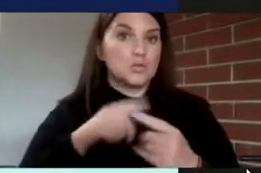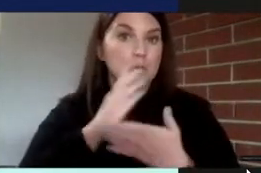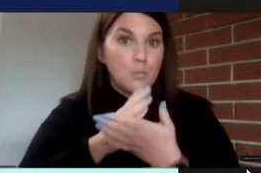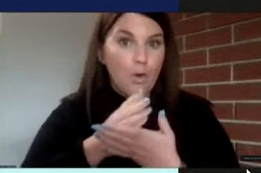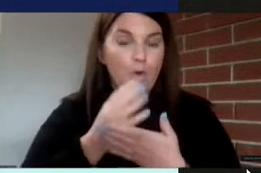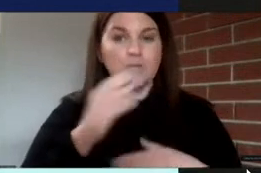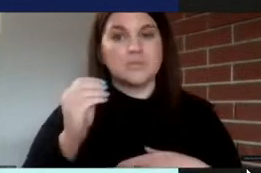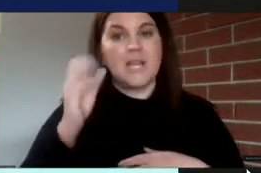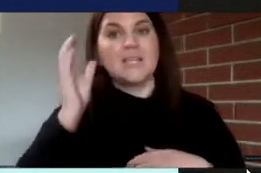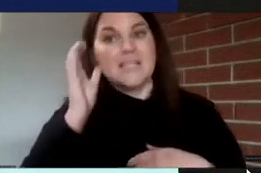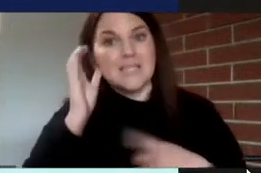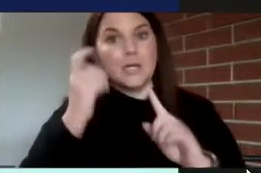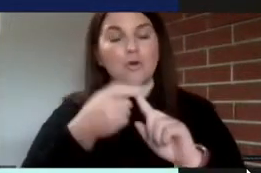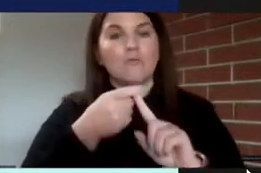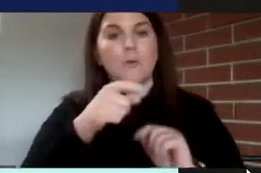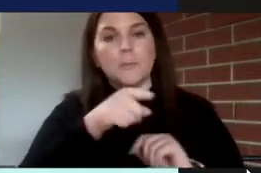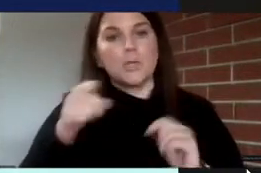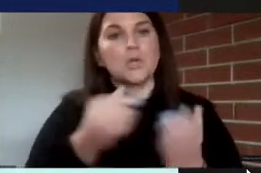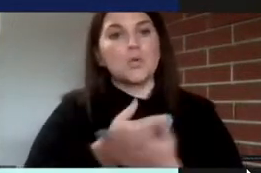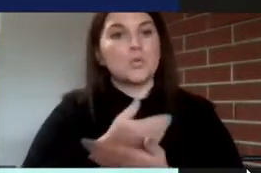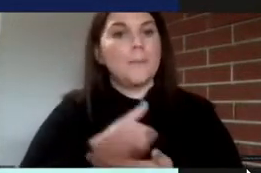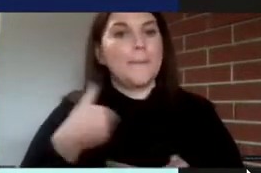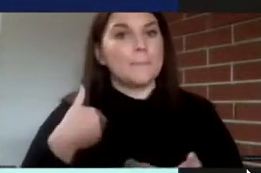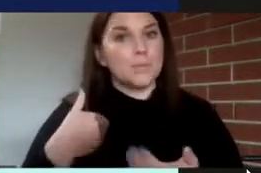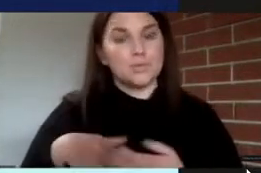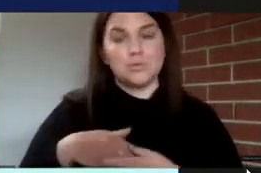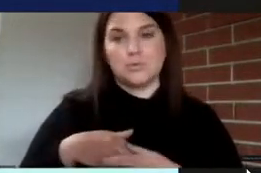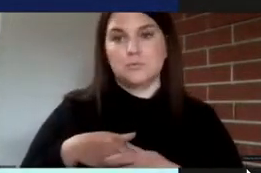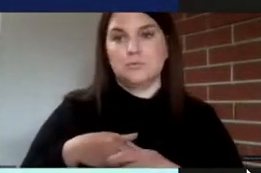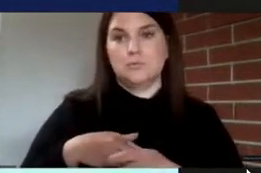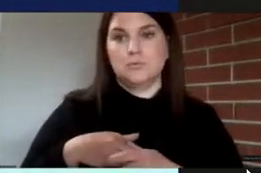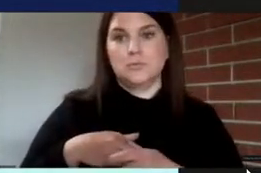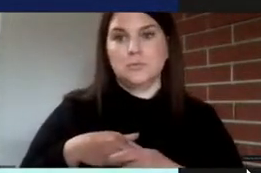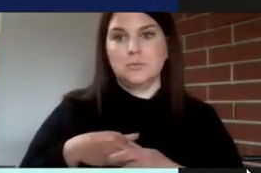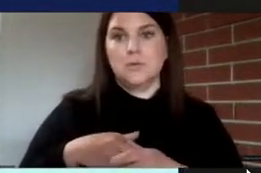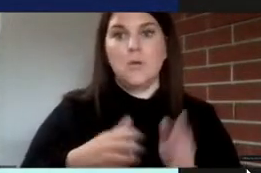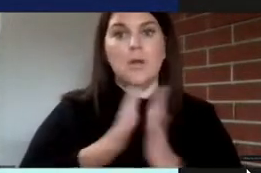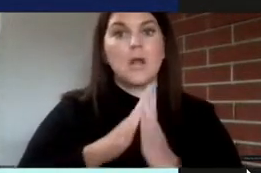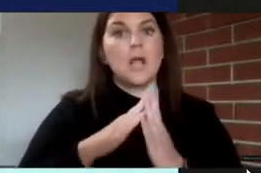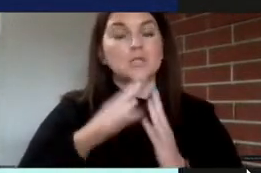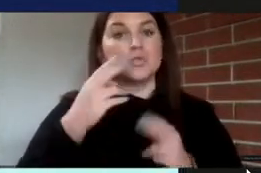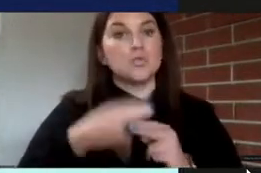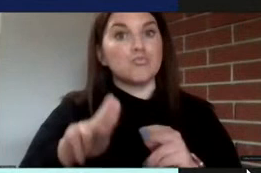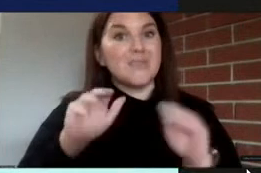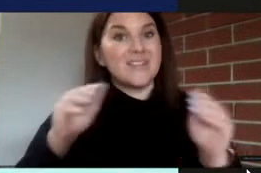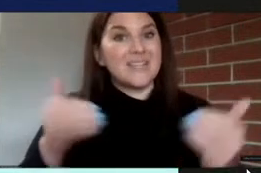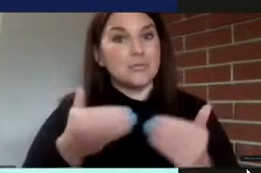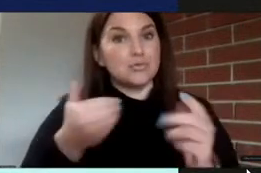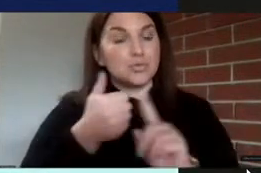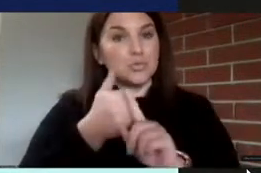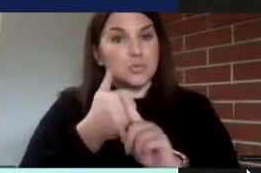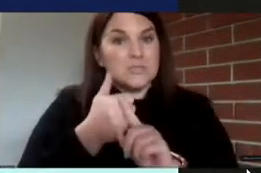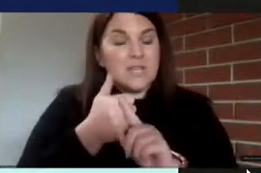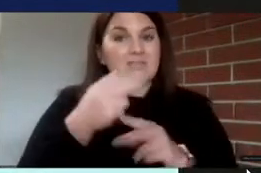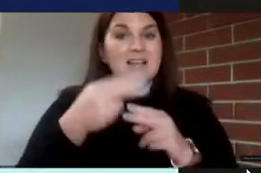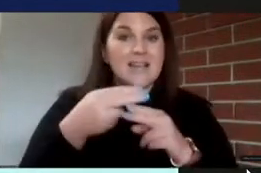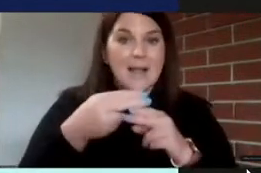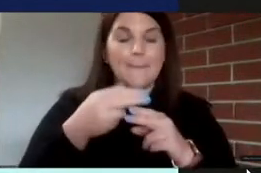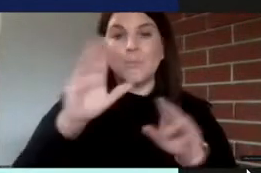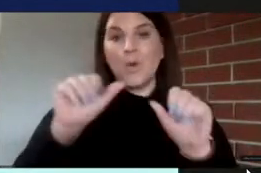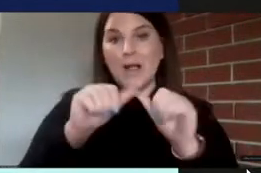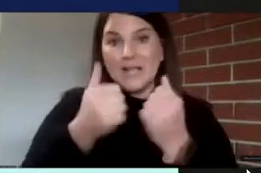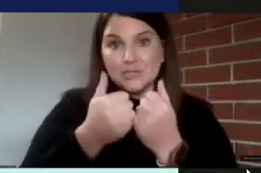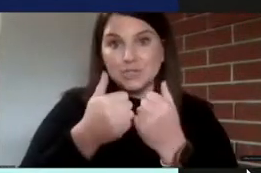to hear from those new members. I'll just ask you to briefly introduce yourself, just your name and your agency, and if